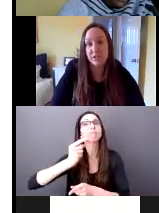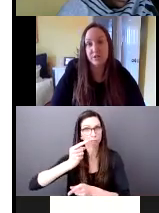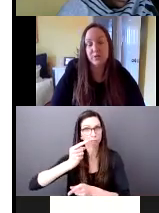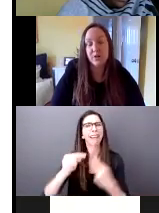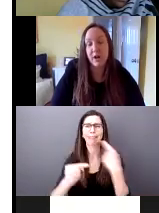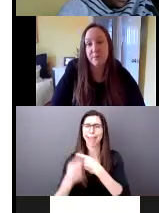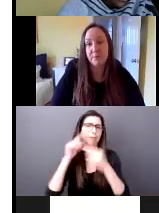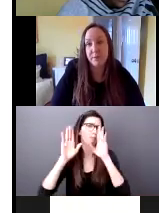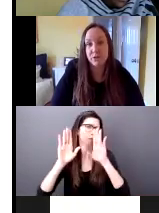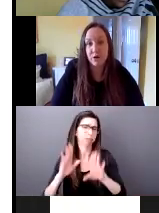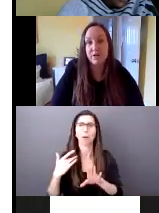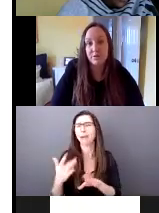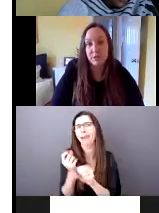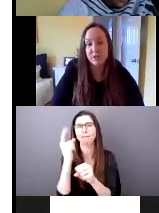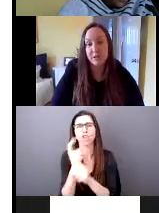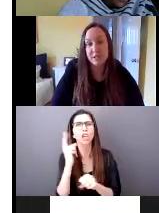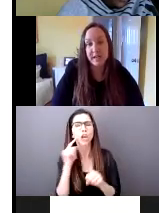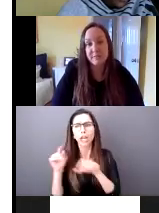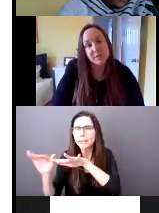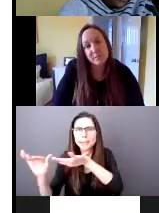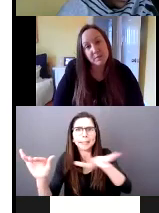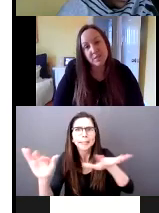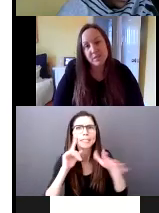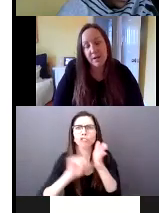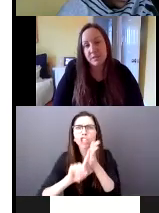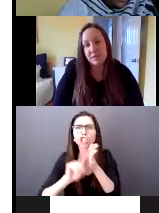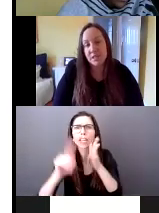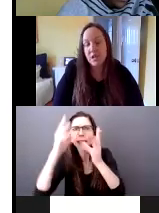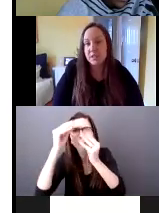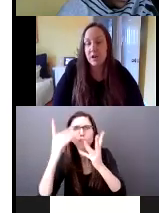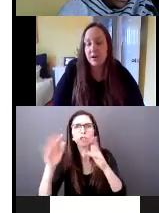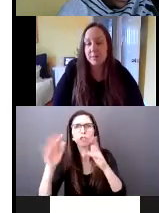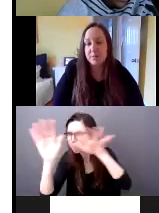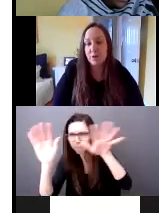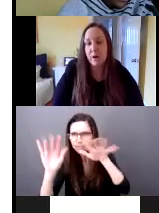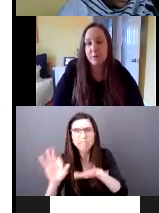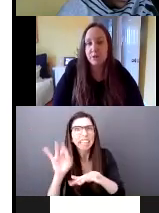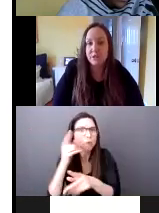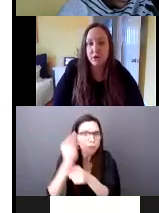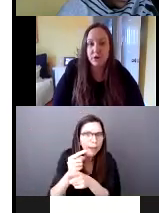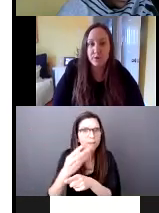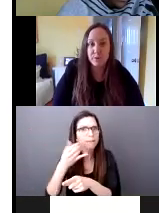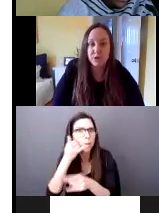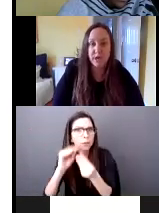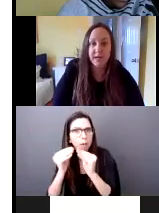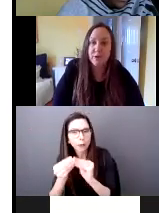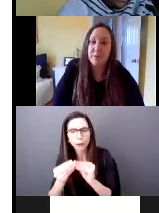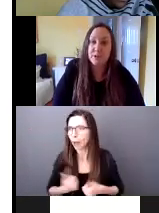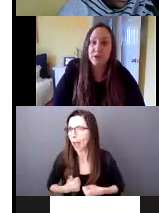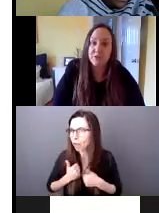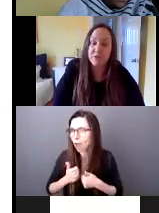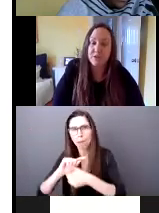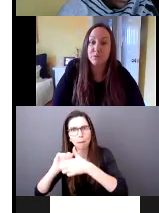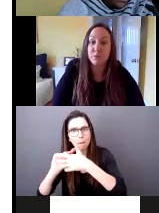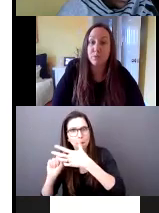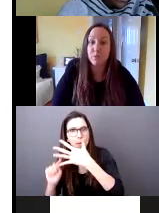in to make sure all the information is up to date. Sometimes things get missed. So I would just encourage folks to check it out and make